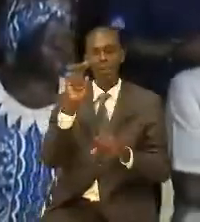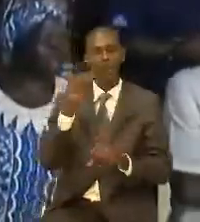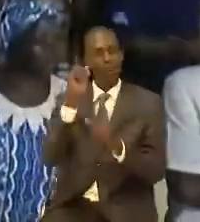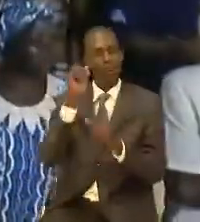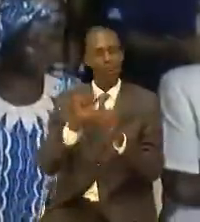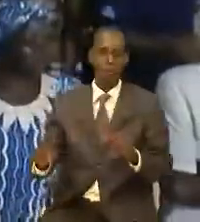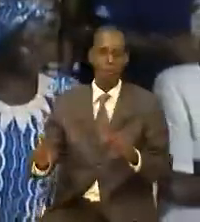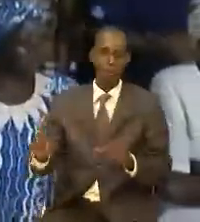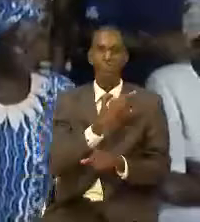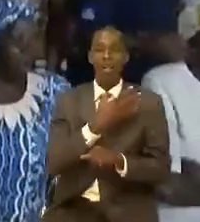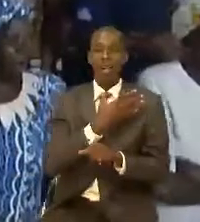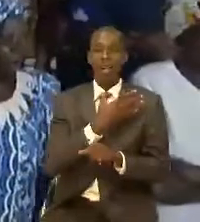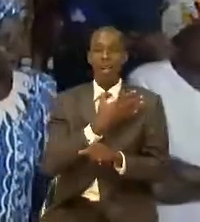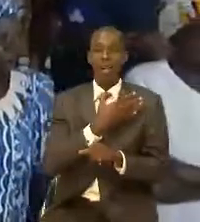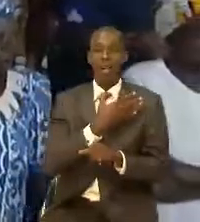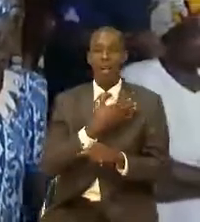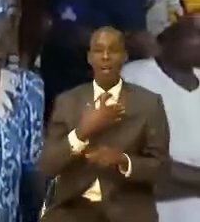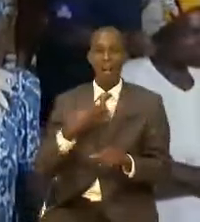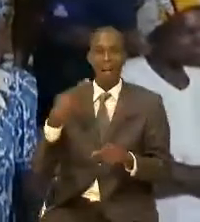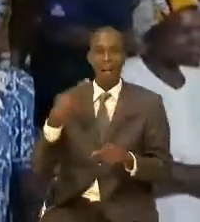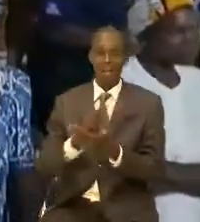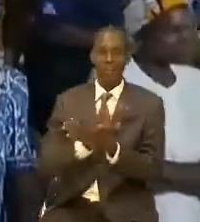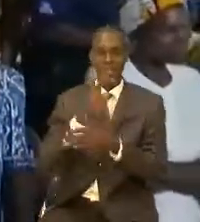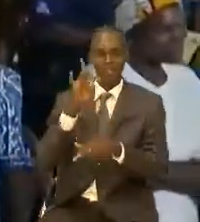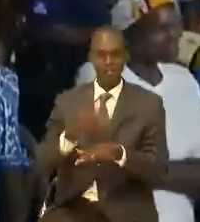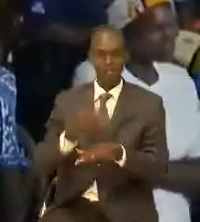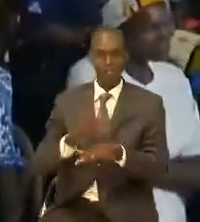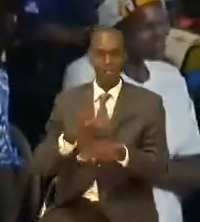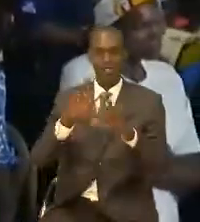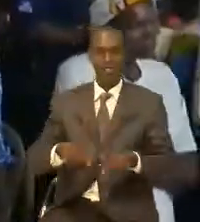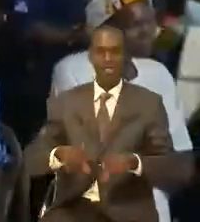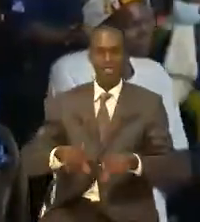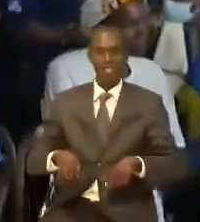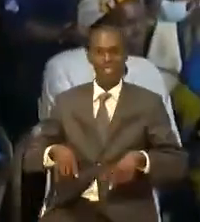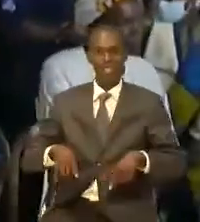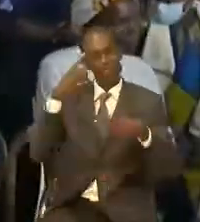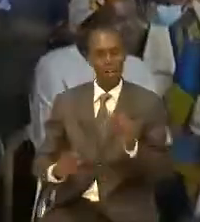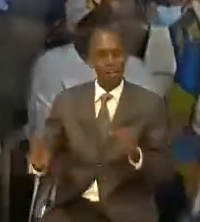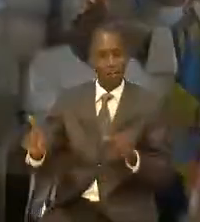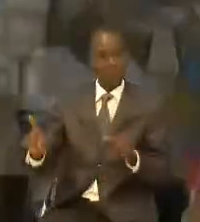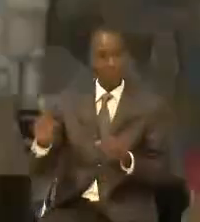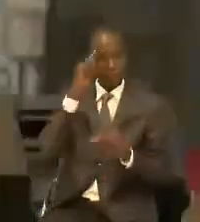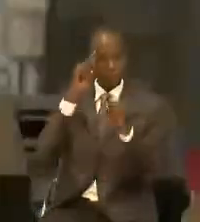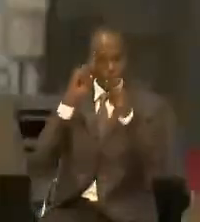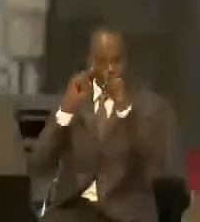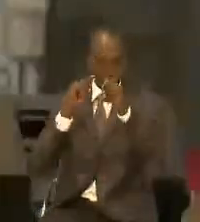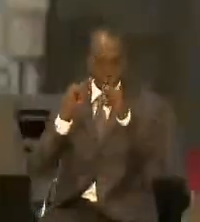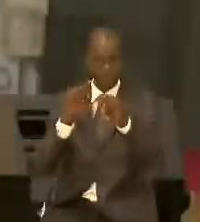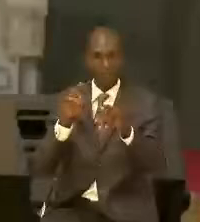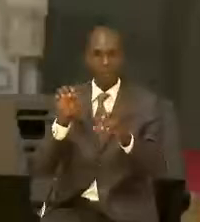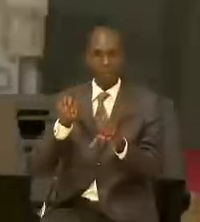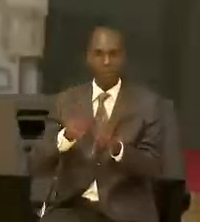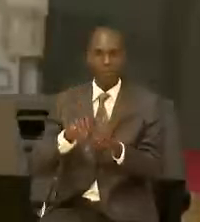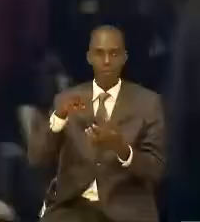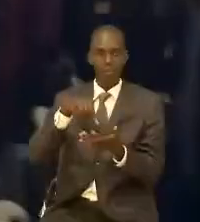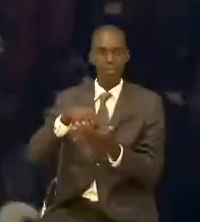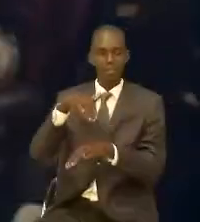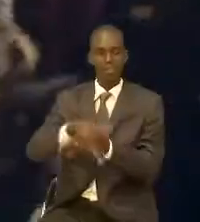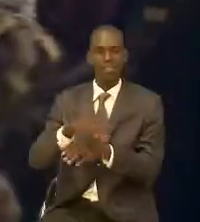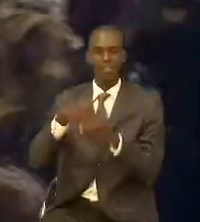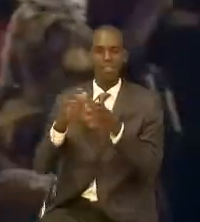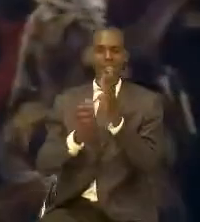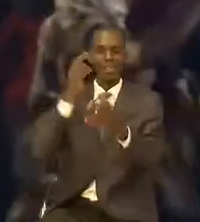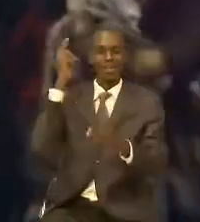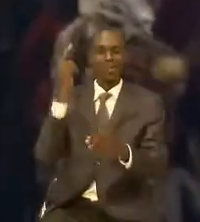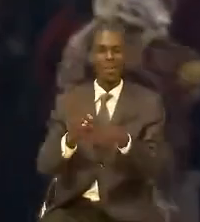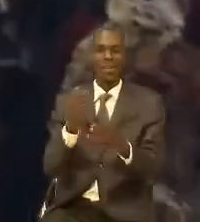and the divine torch in your life for everyone for you even tonight in jesus name